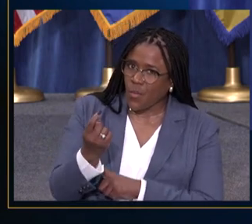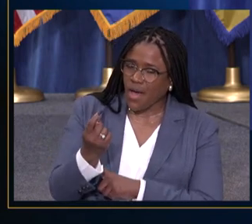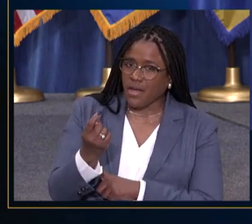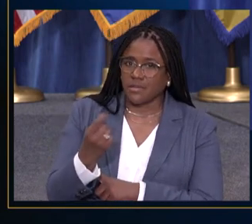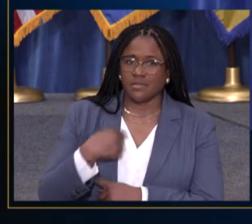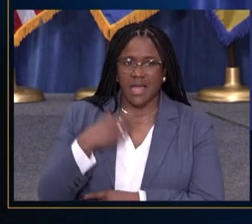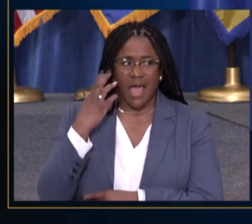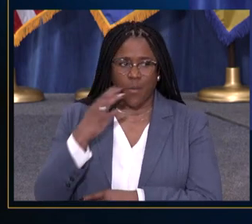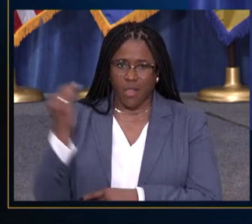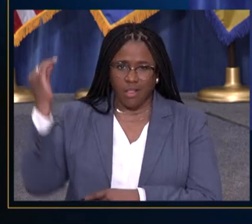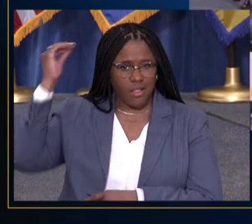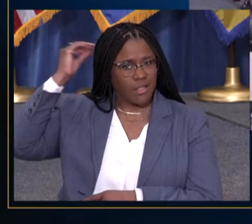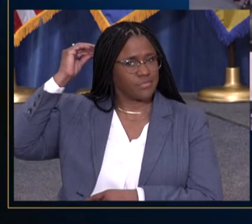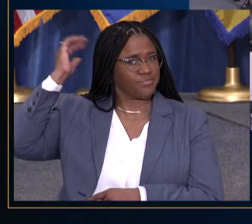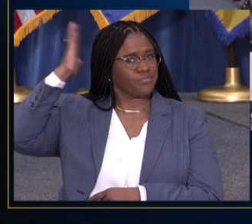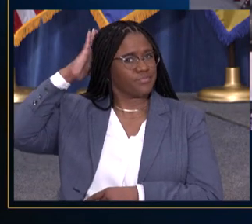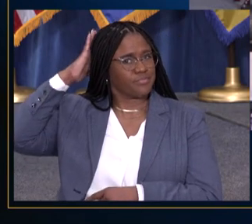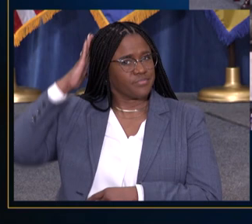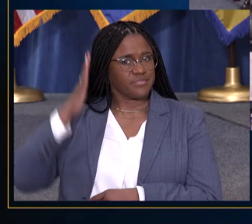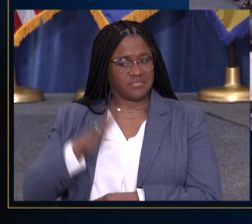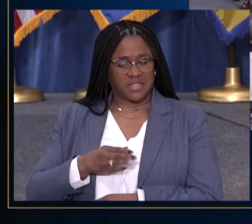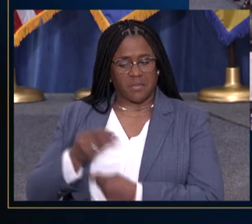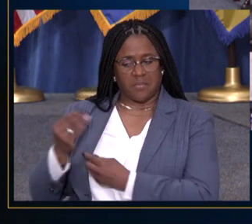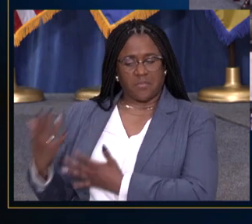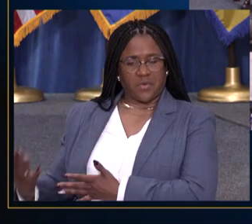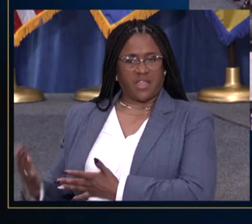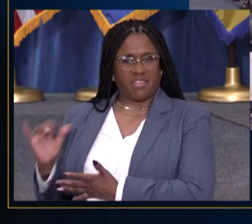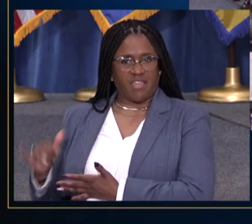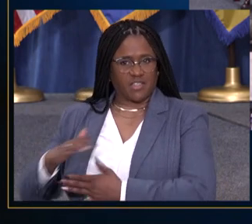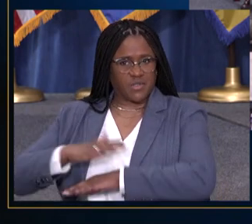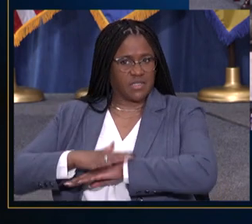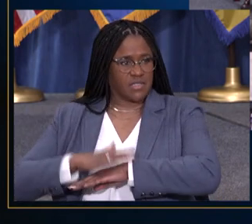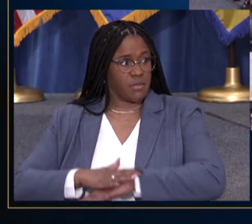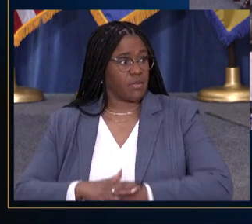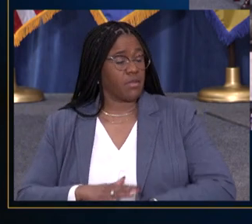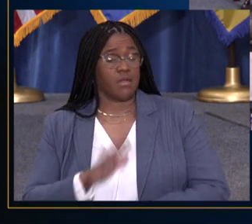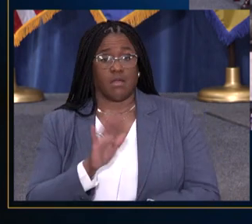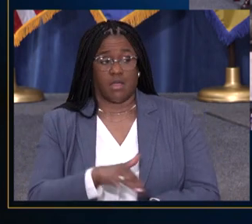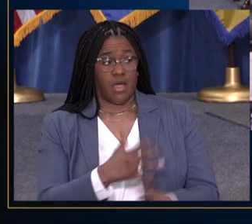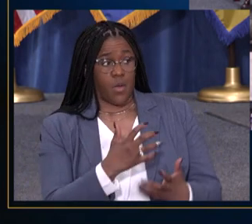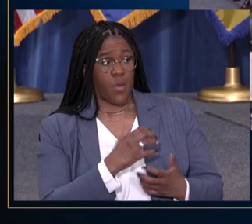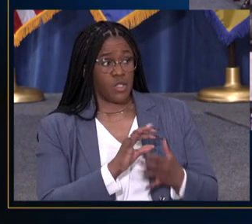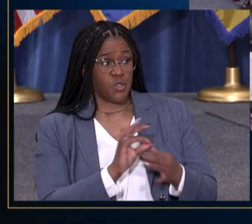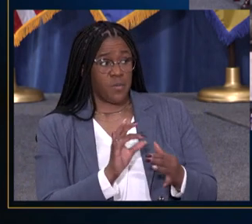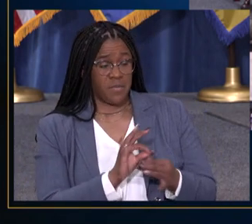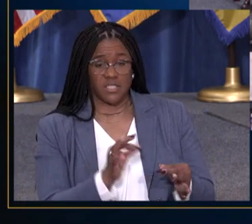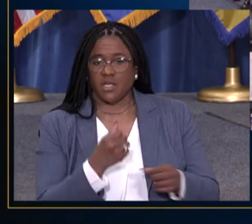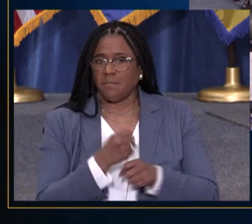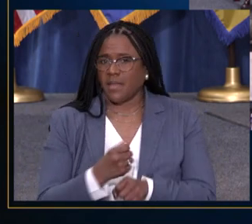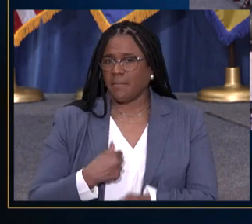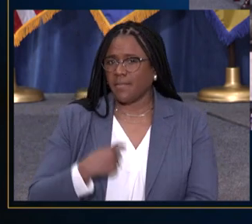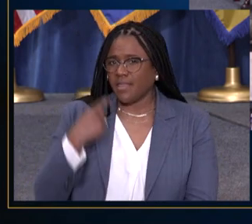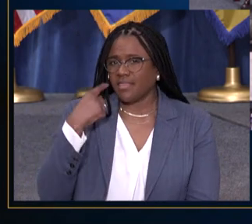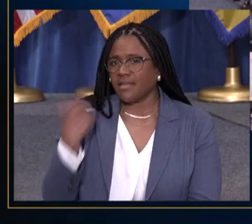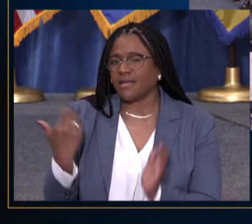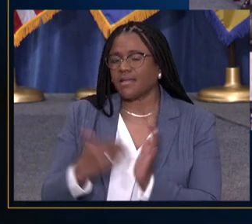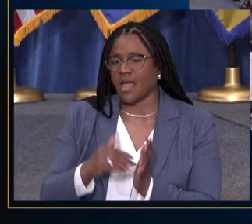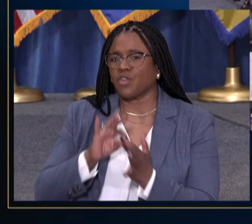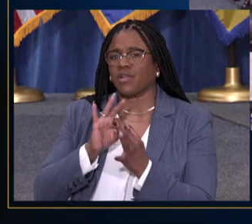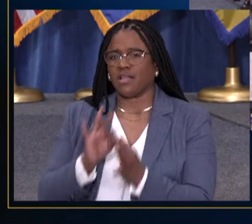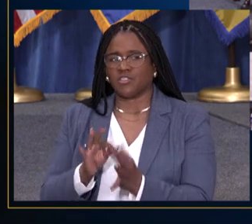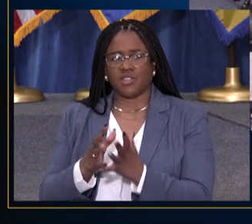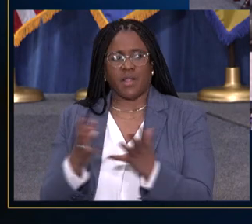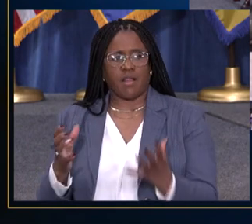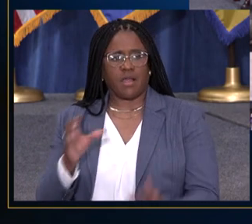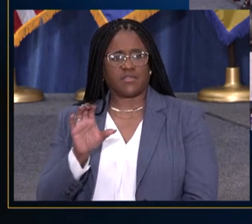certainly take that idea back to the team. Yeah. And very good. I was just going to mention, too, it made me think about, again, the relationship that a lot